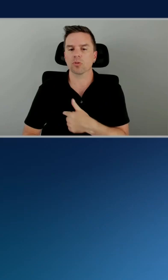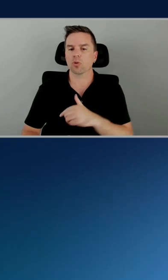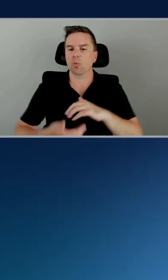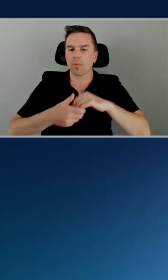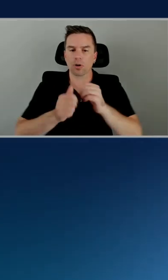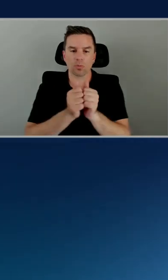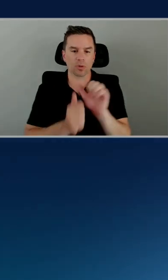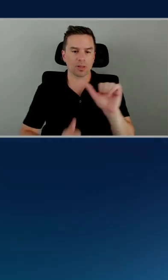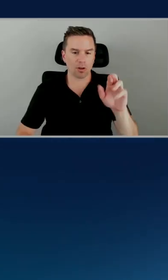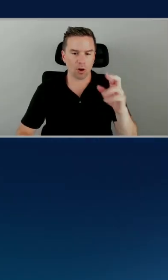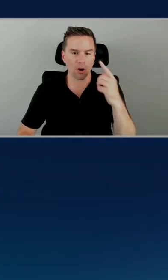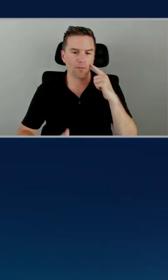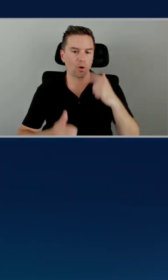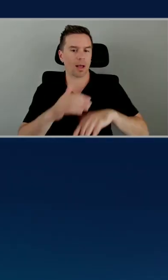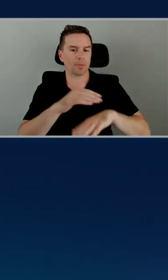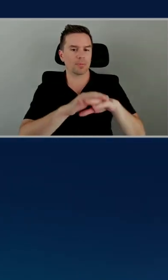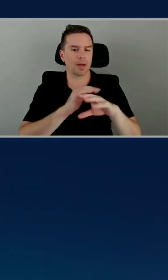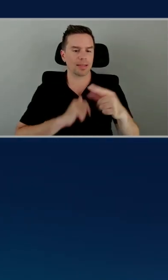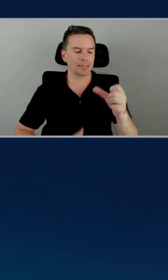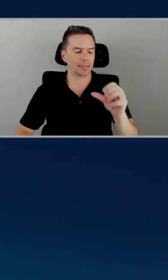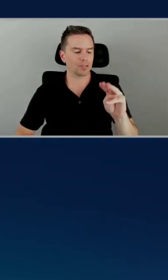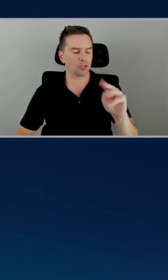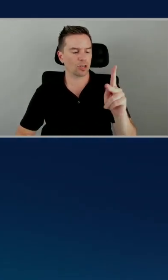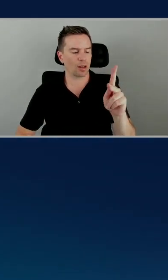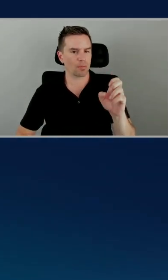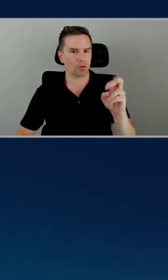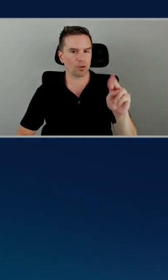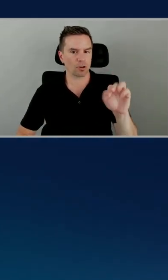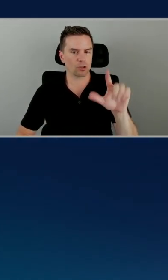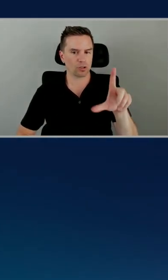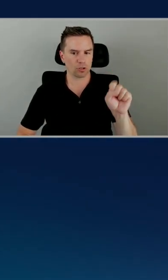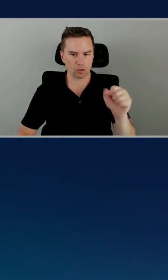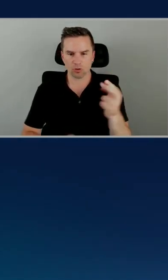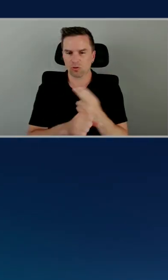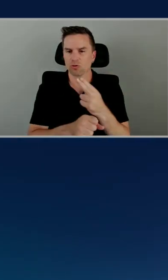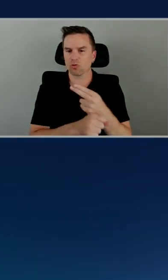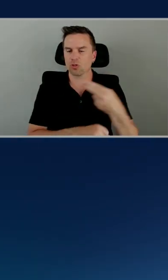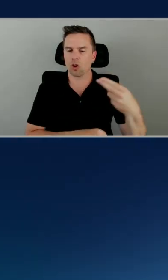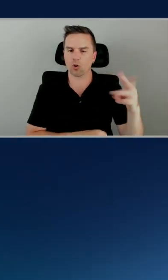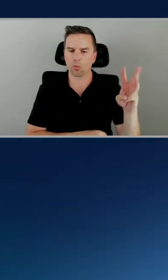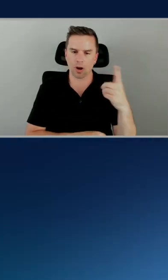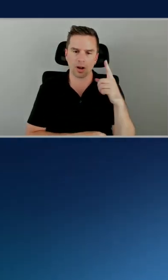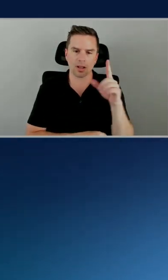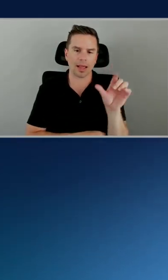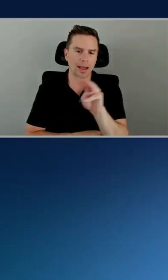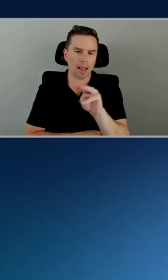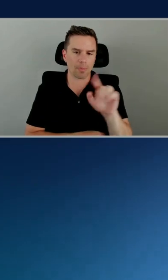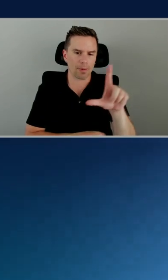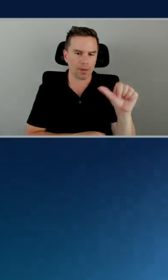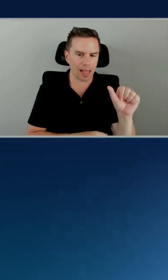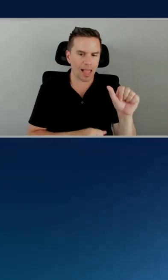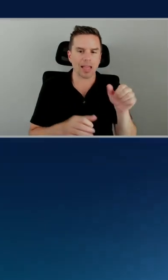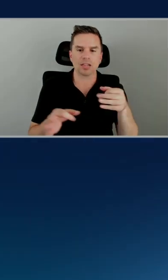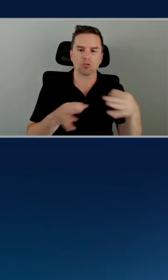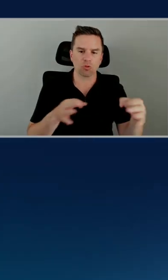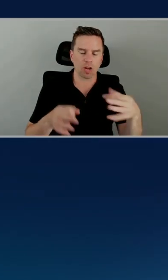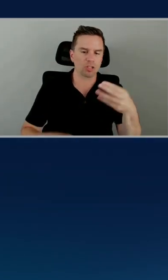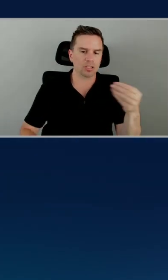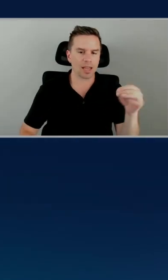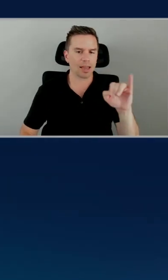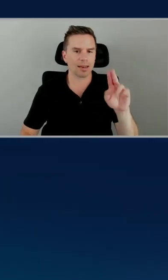specific instances using their hardware features like MMLA instructions and int8. So, and they're already upstream